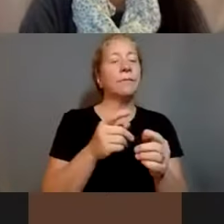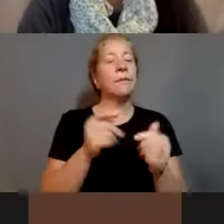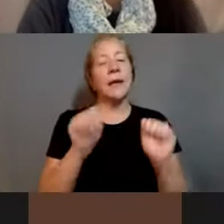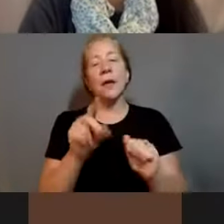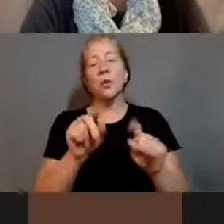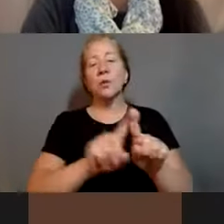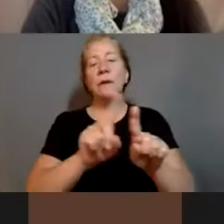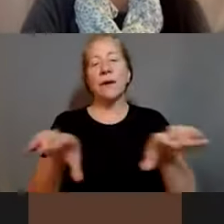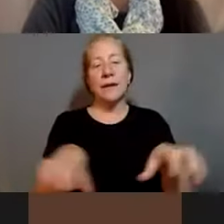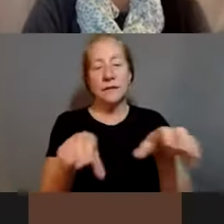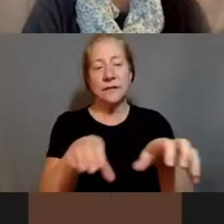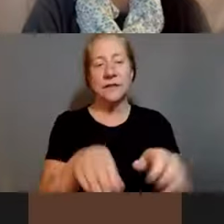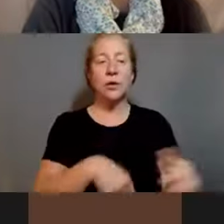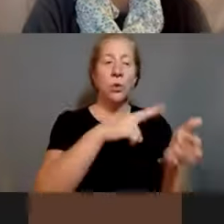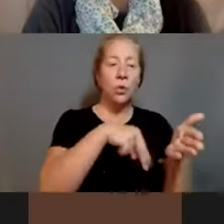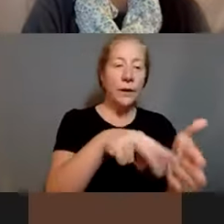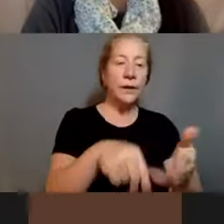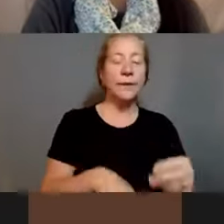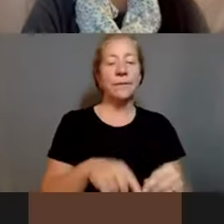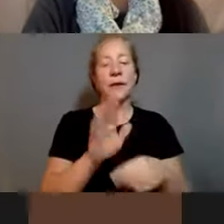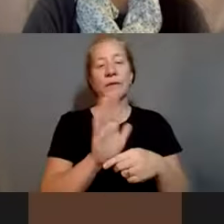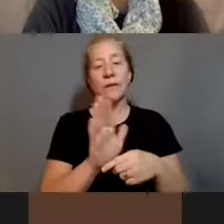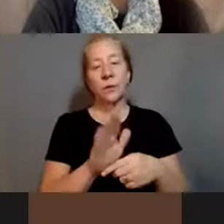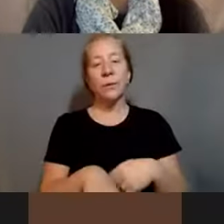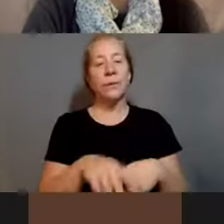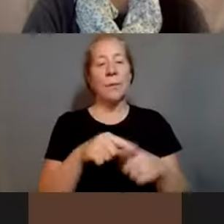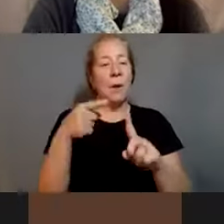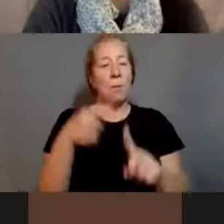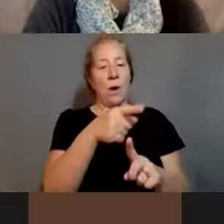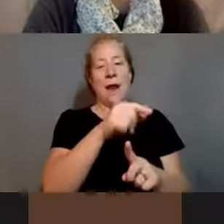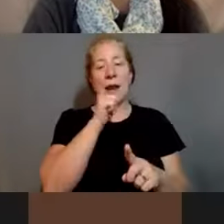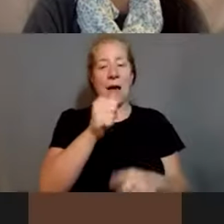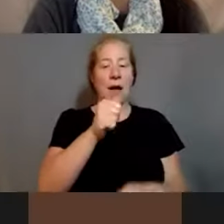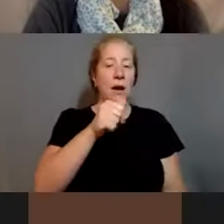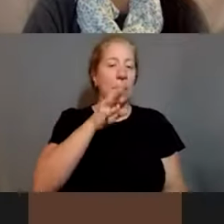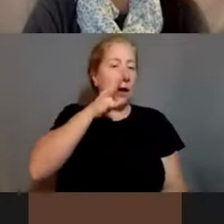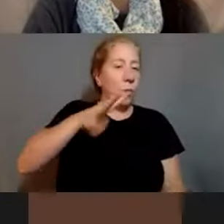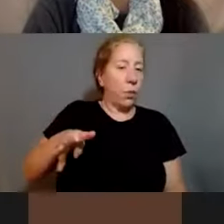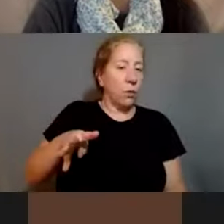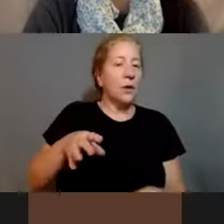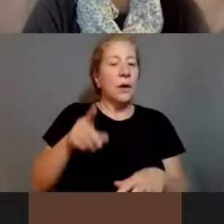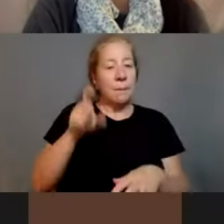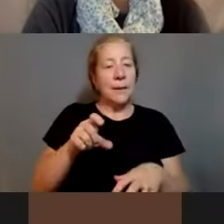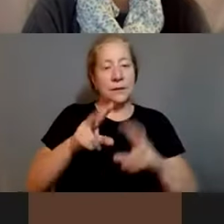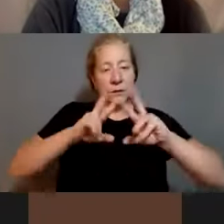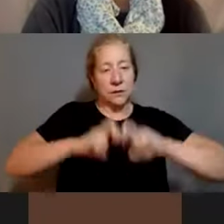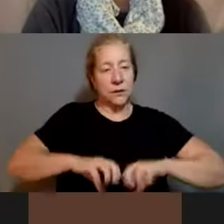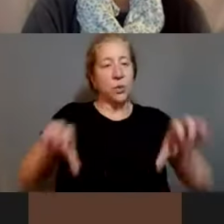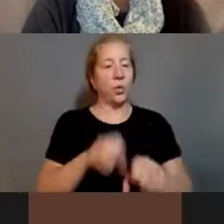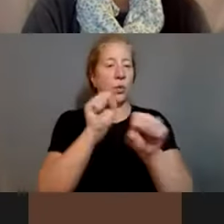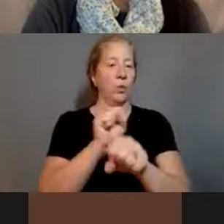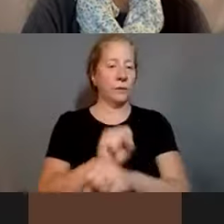simulations, but also just do the work. I think that's important. Thank you. I think that that's really